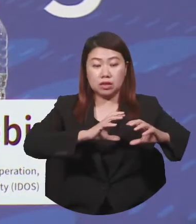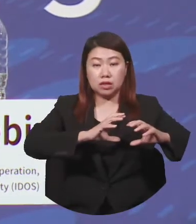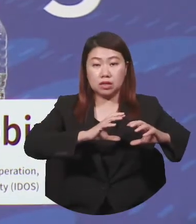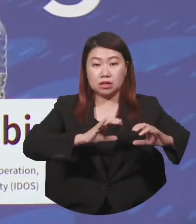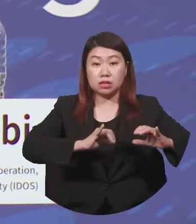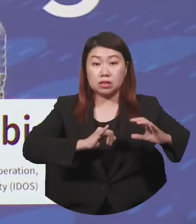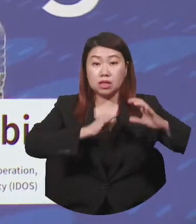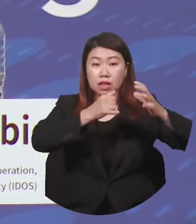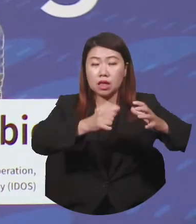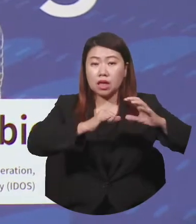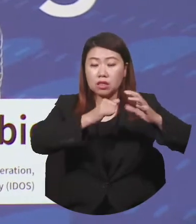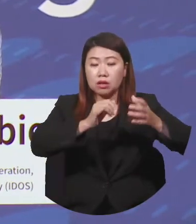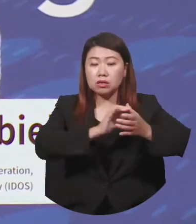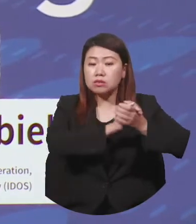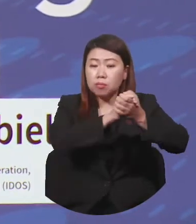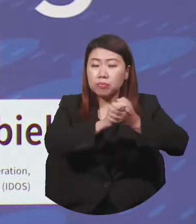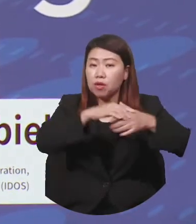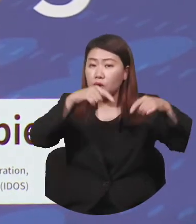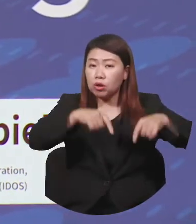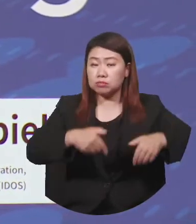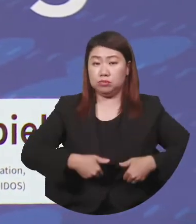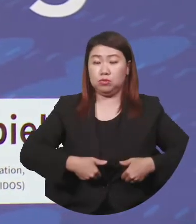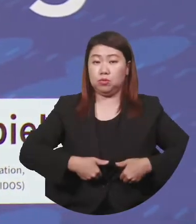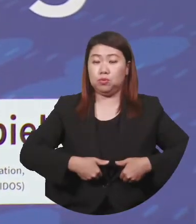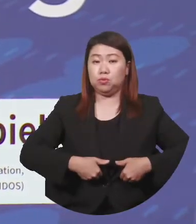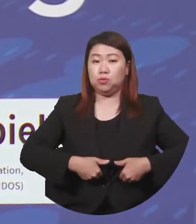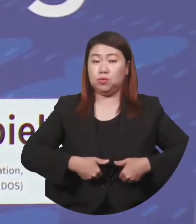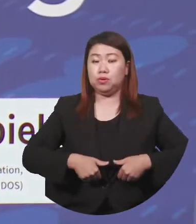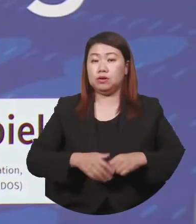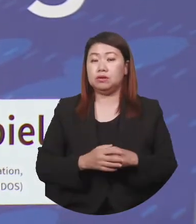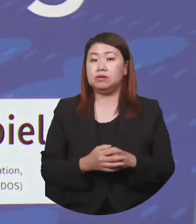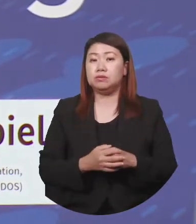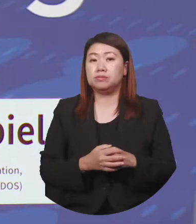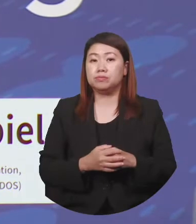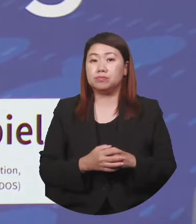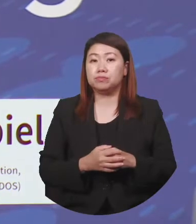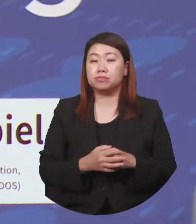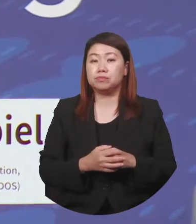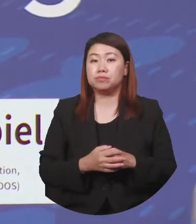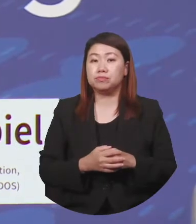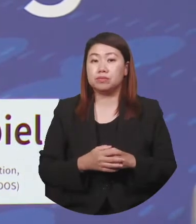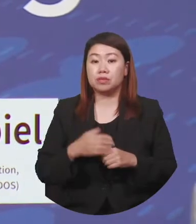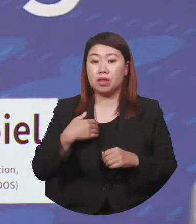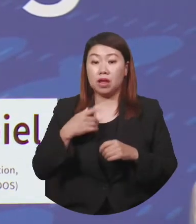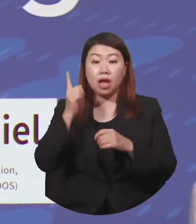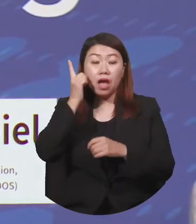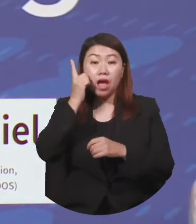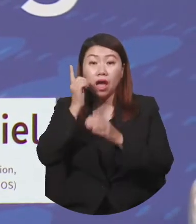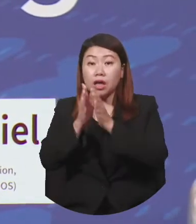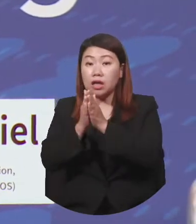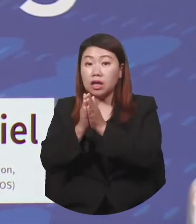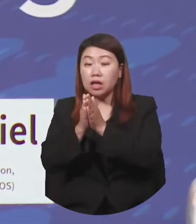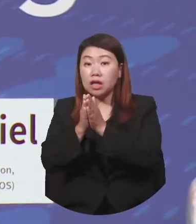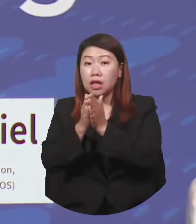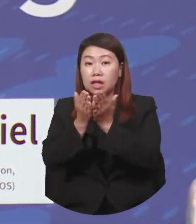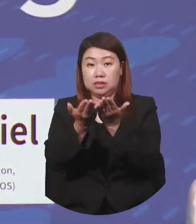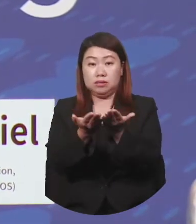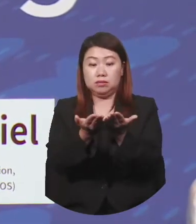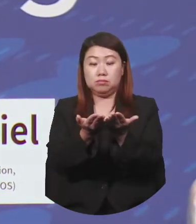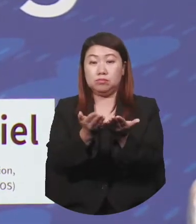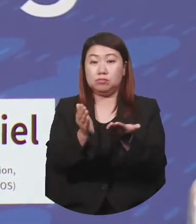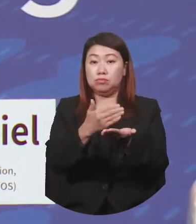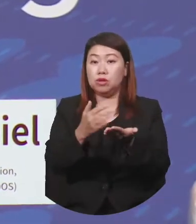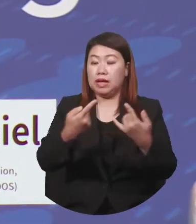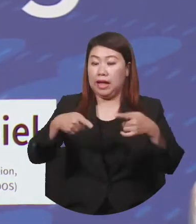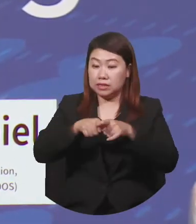but I was also co-editor of a handbook, and in this nice handbook, we are saying